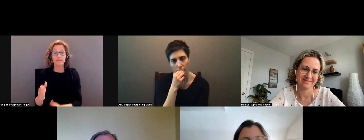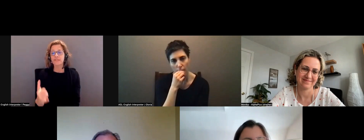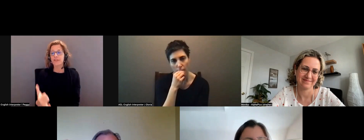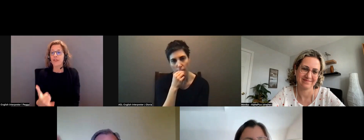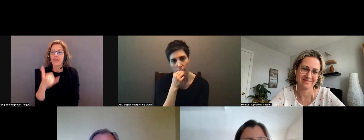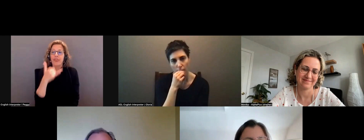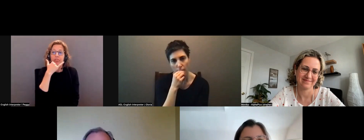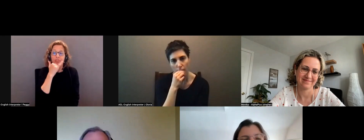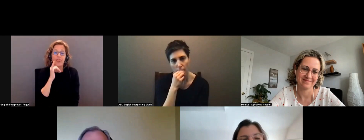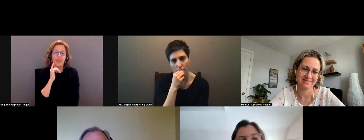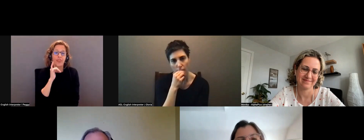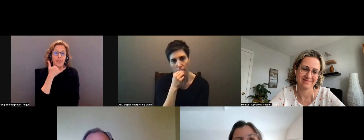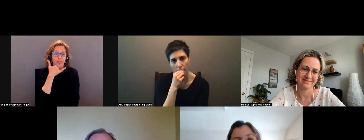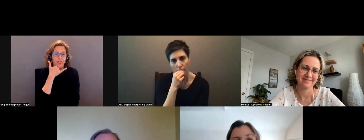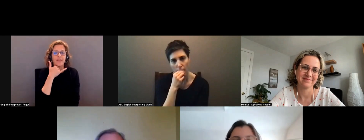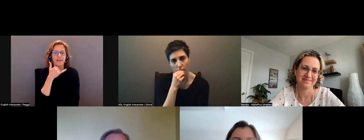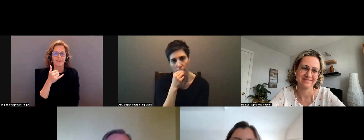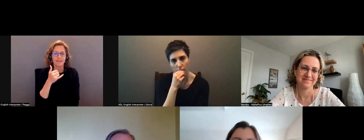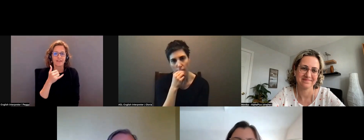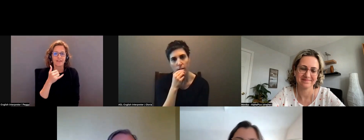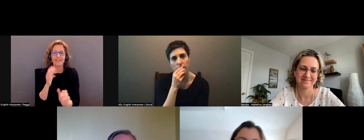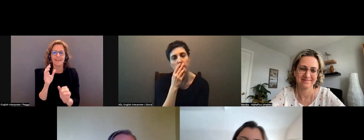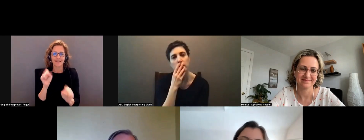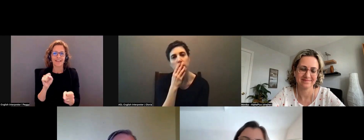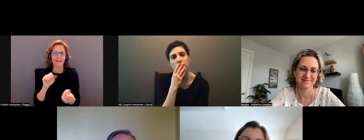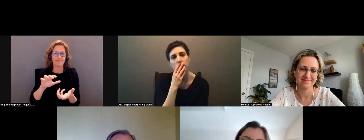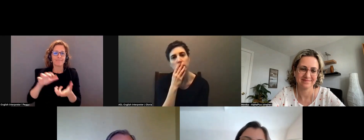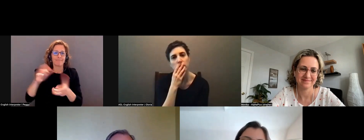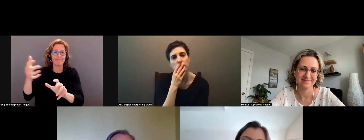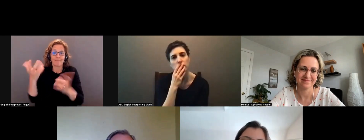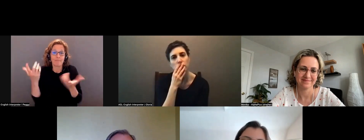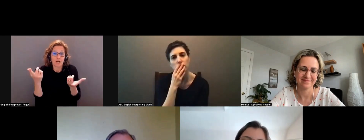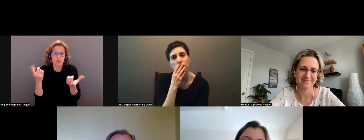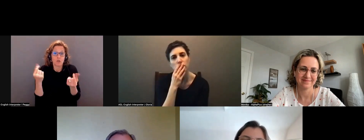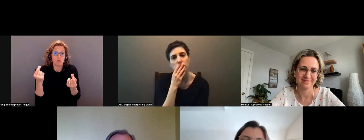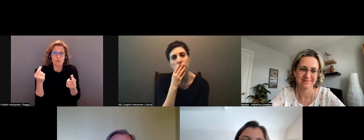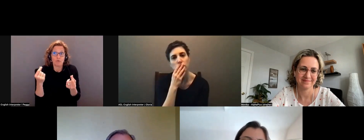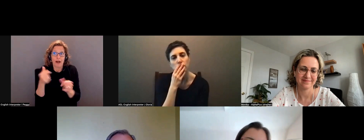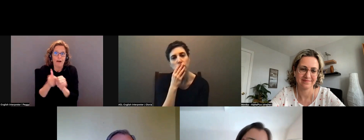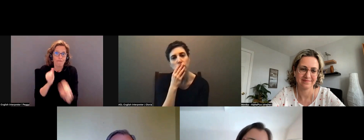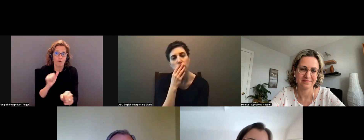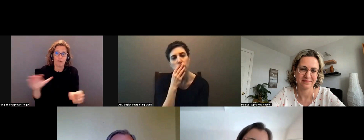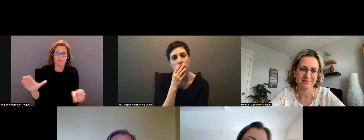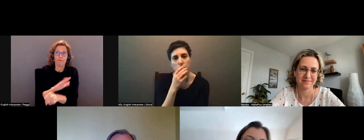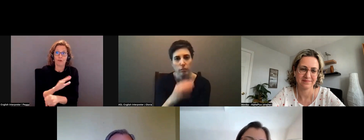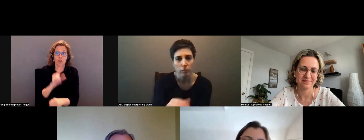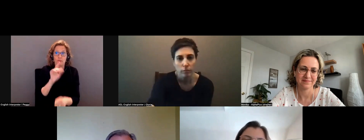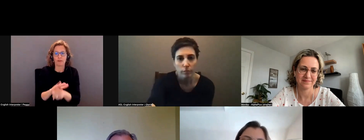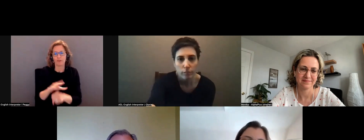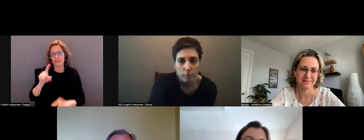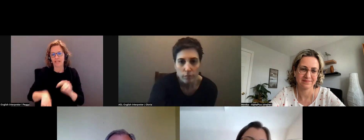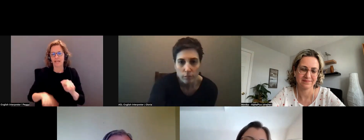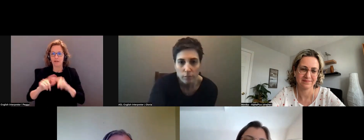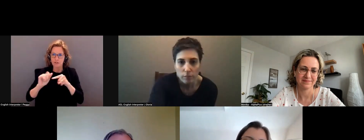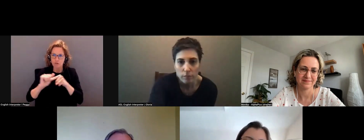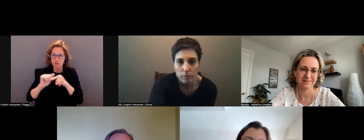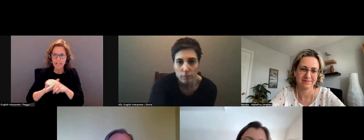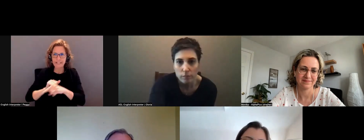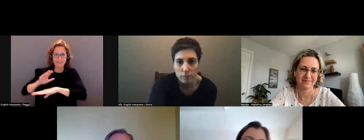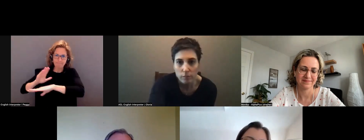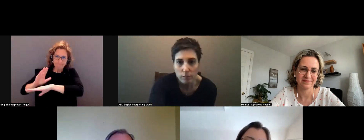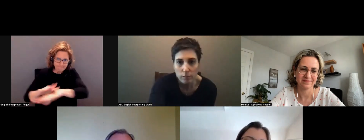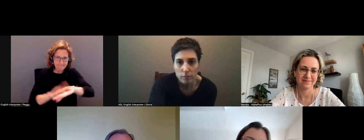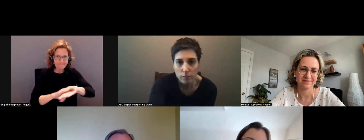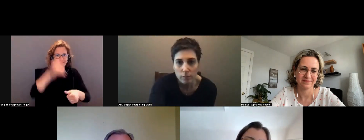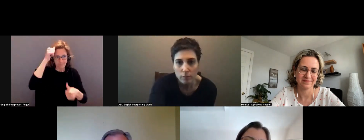mistake somewhere down the line, and you can't rule that out in any way. It's just training and reminding and